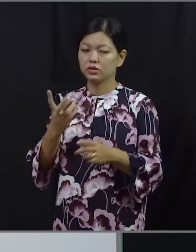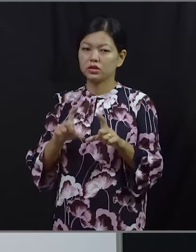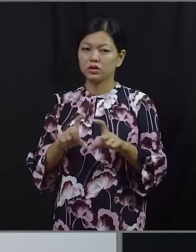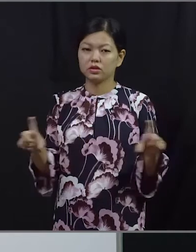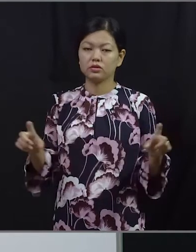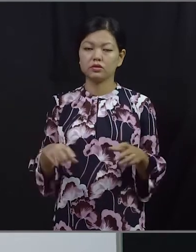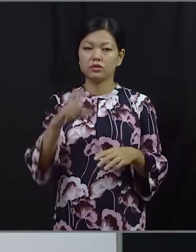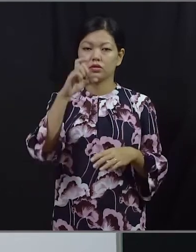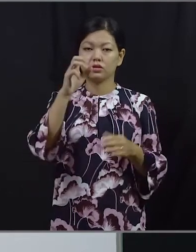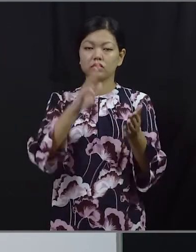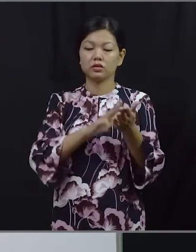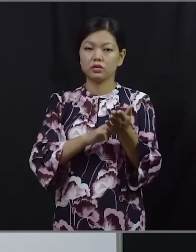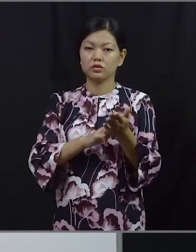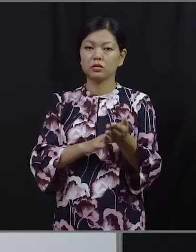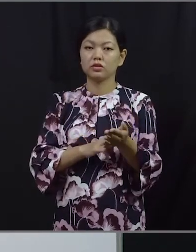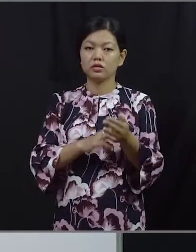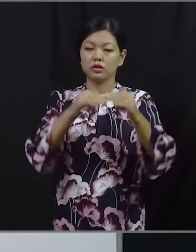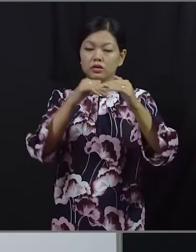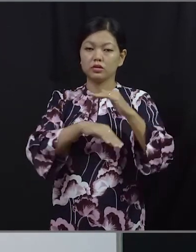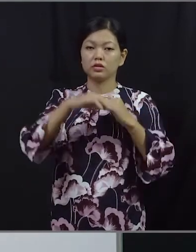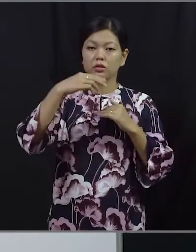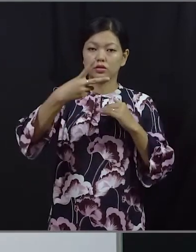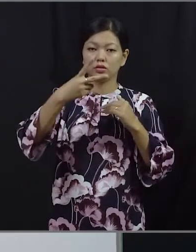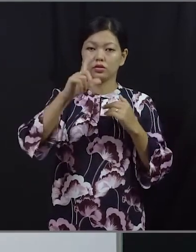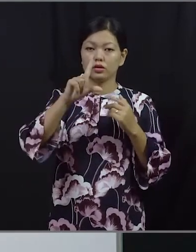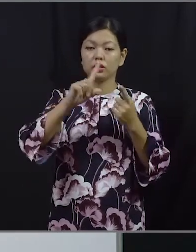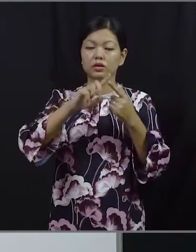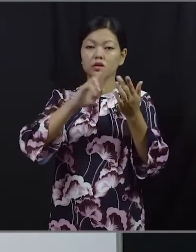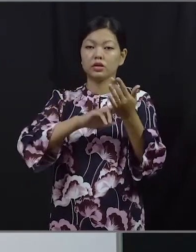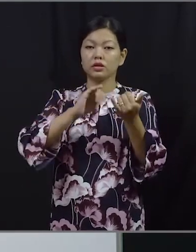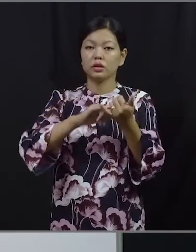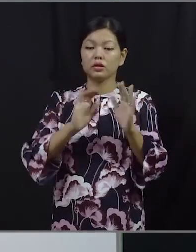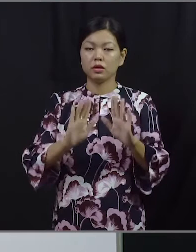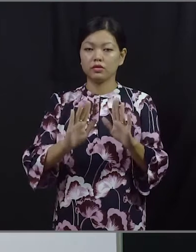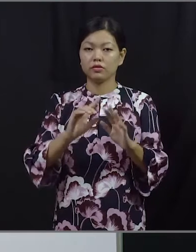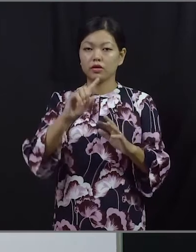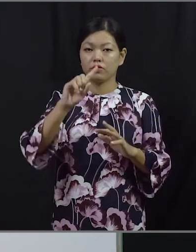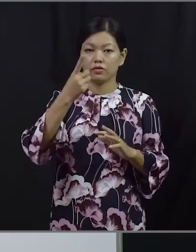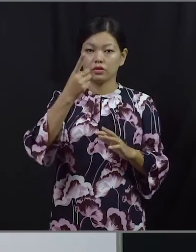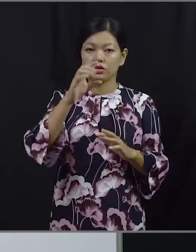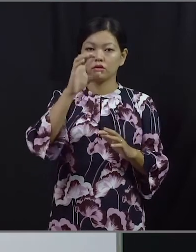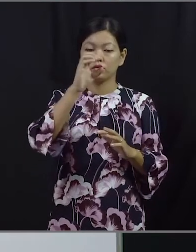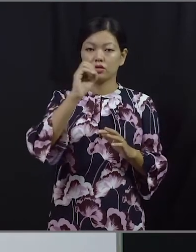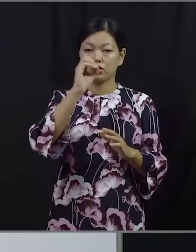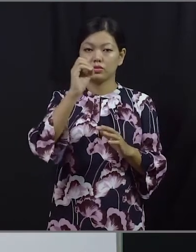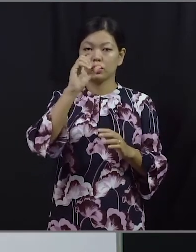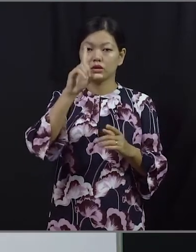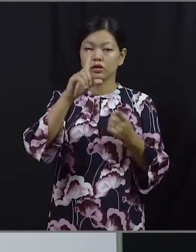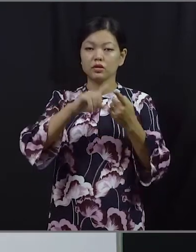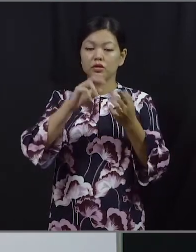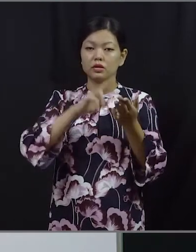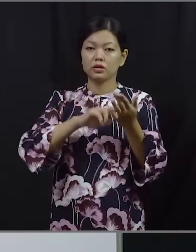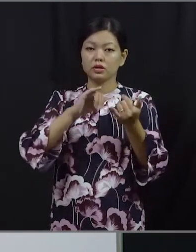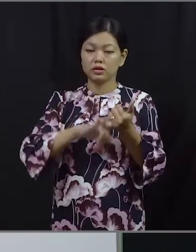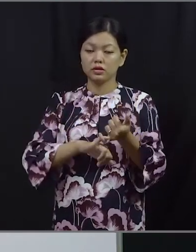two lenses. One is we call object lens. So object lens has short focal length as well as short